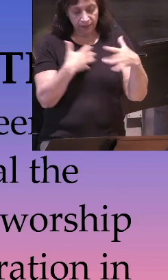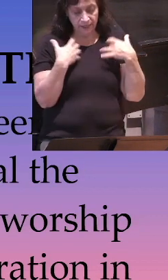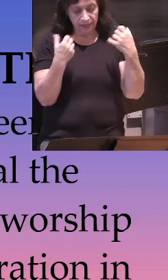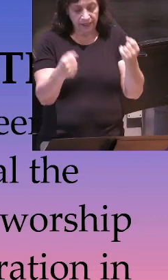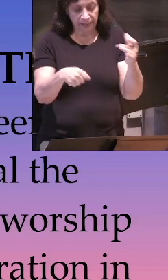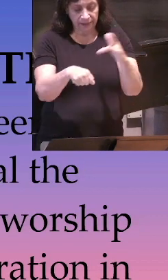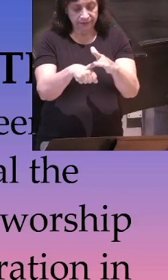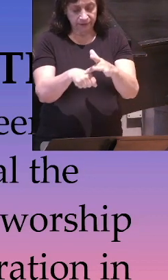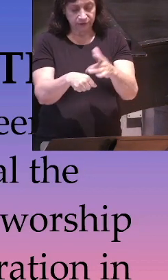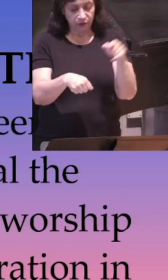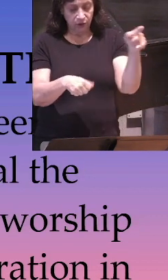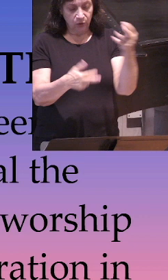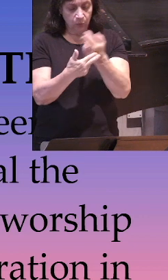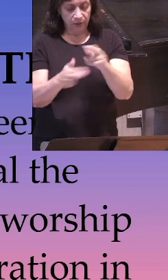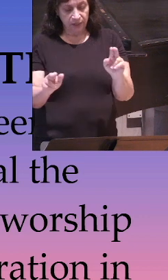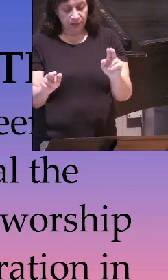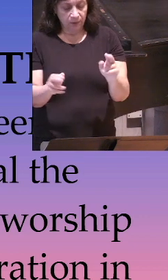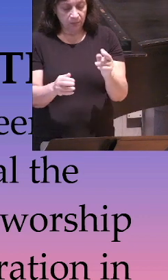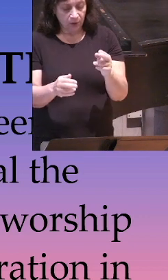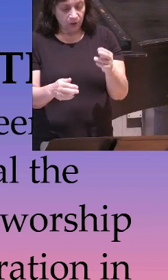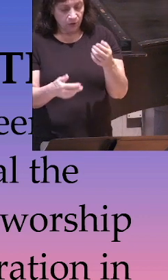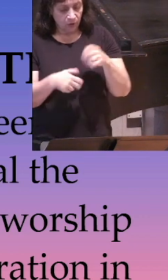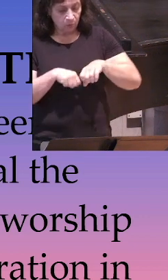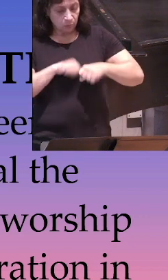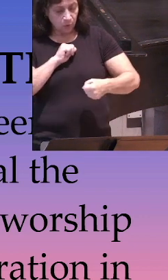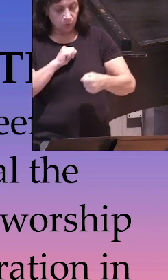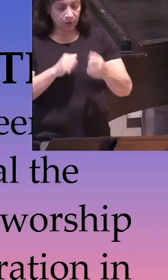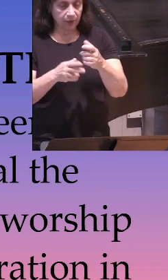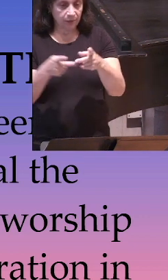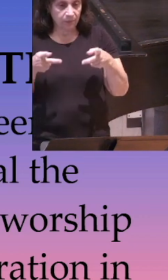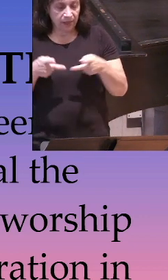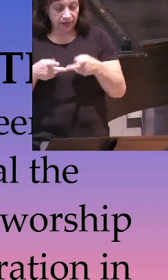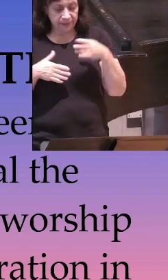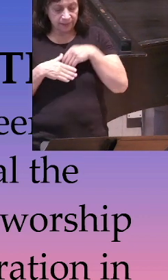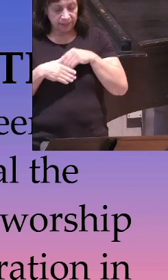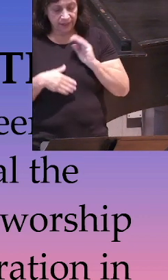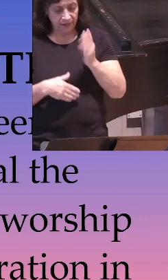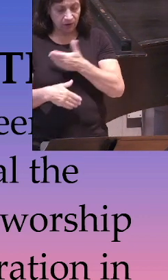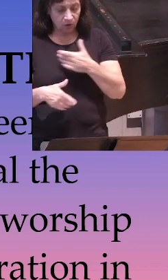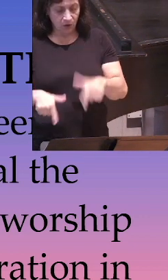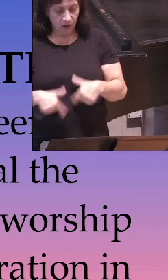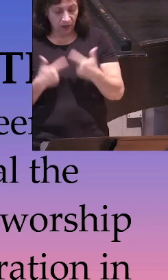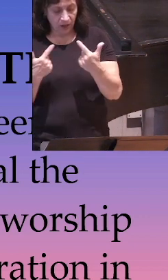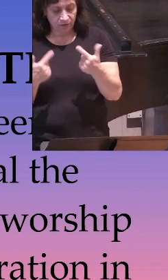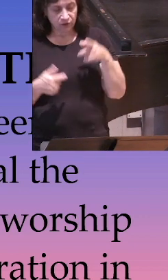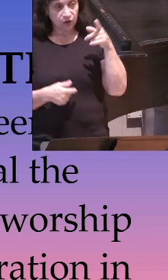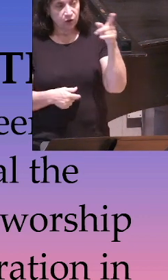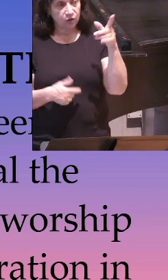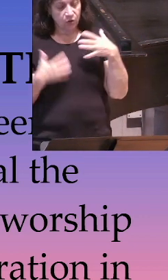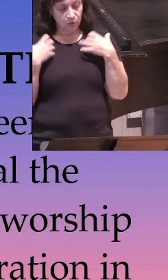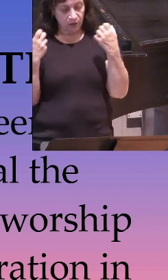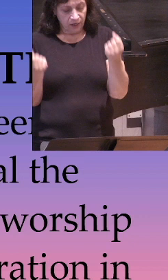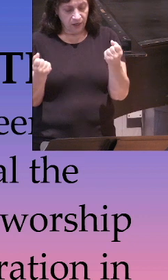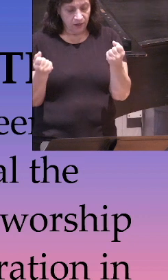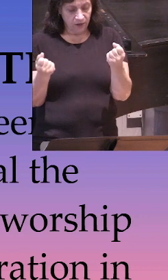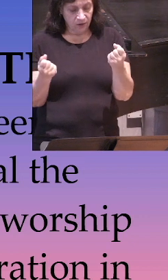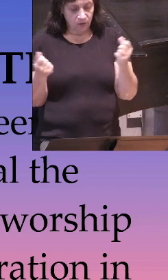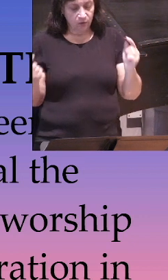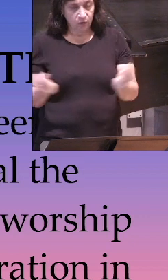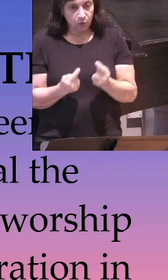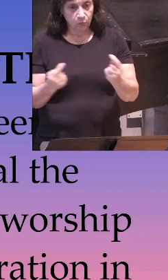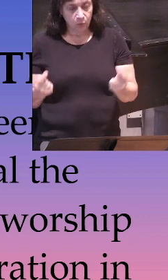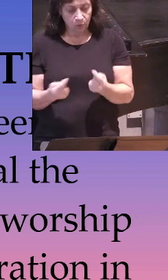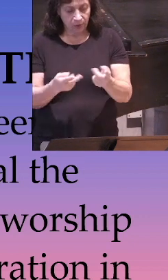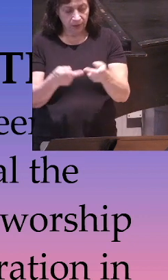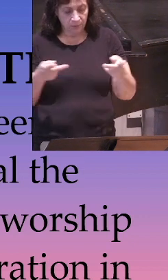healing touch, you redeem the broken places of our lives, and you heal the